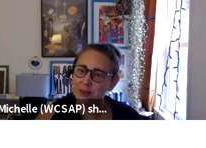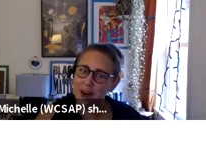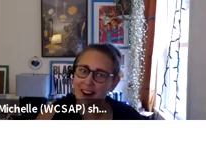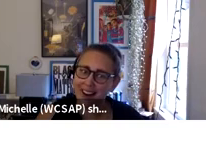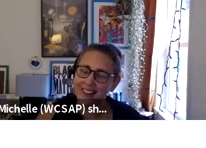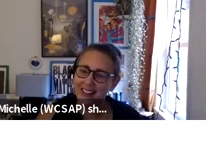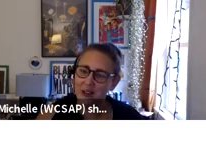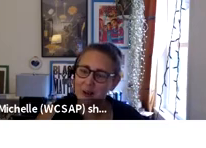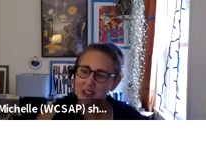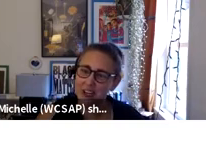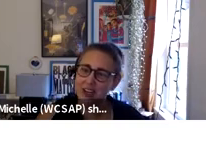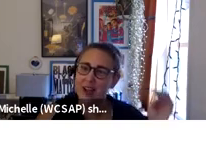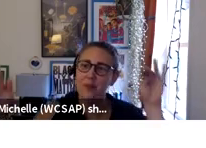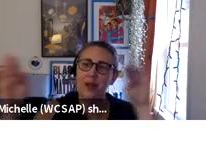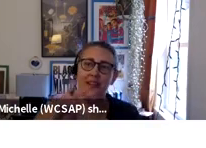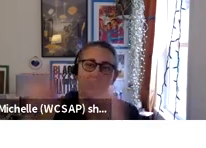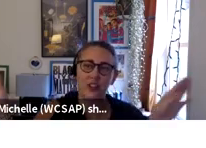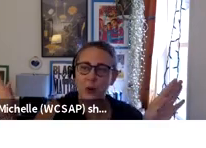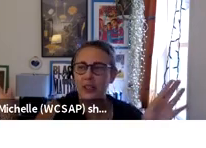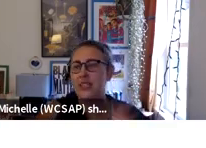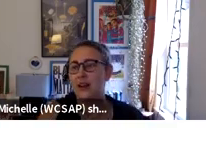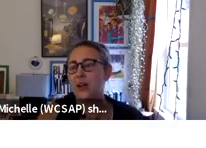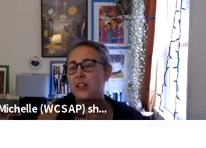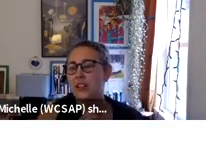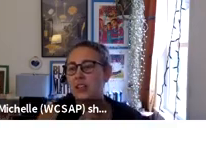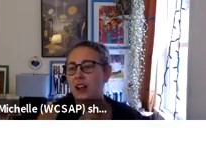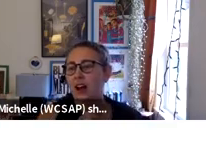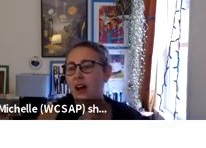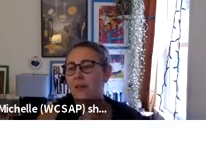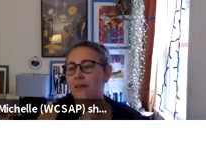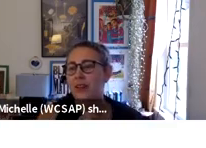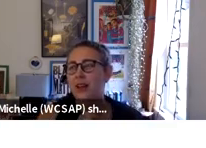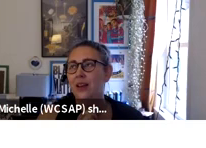more transparent in that situation? Because I just totally damaged